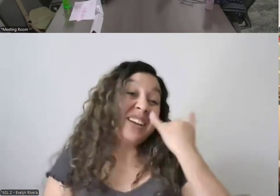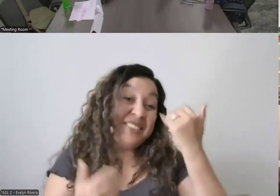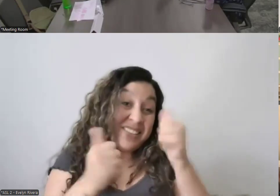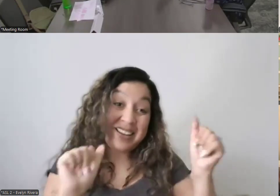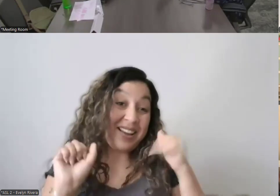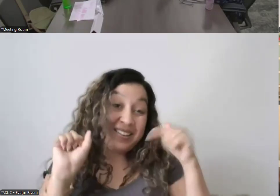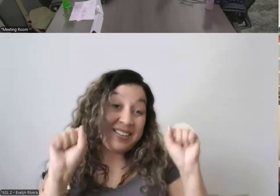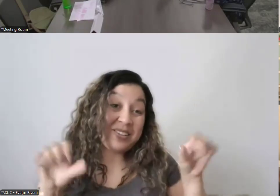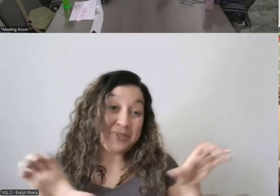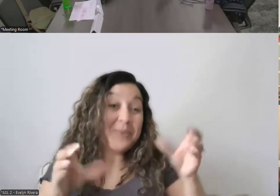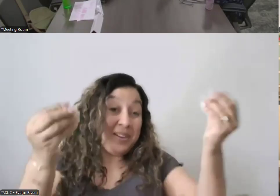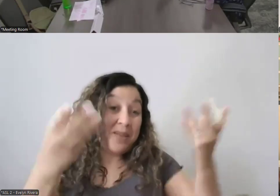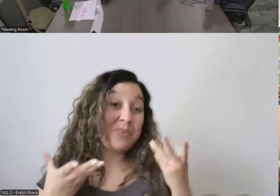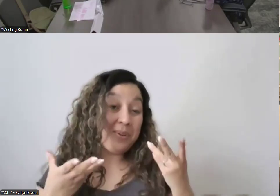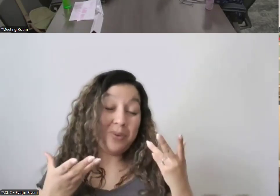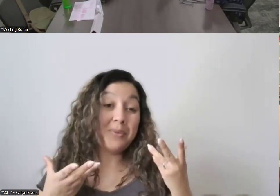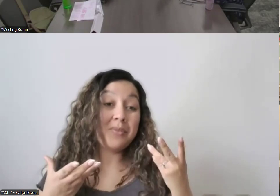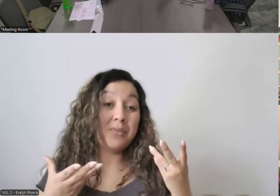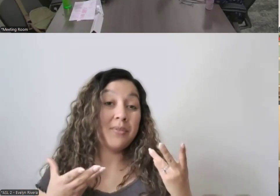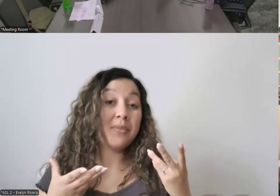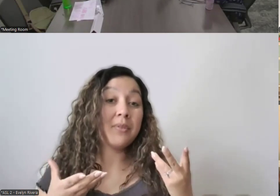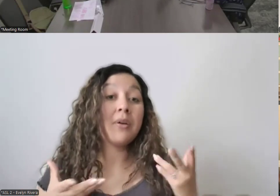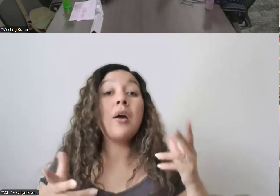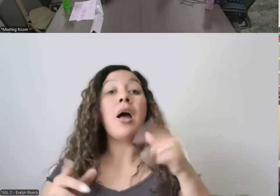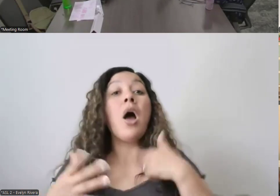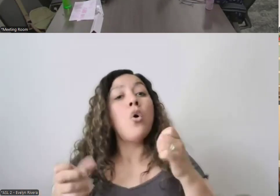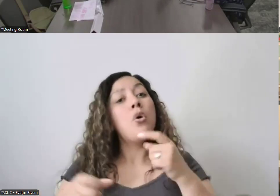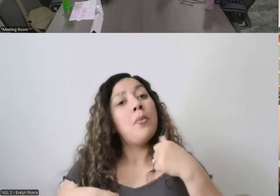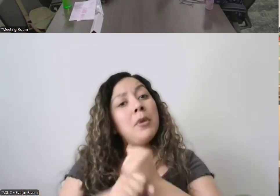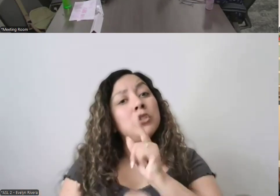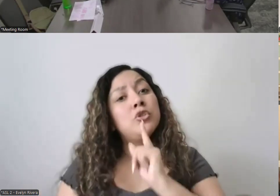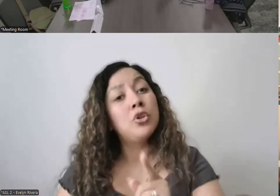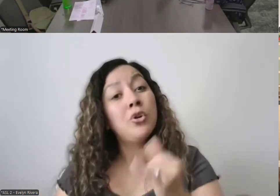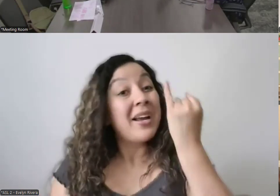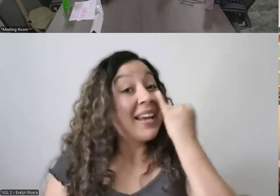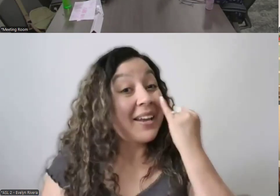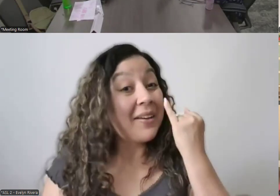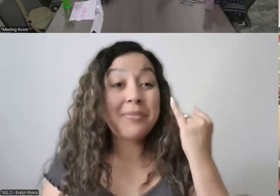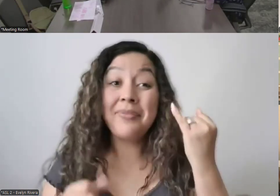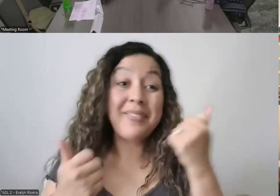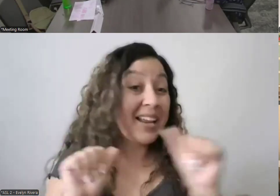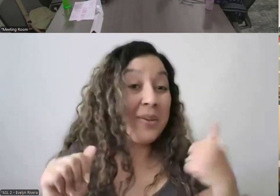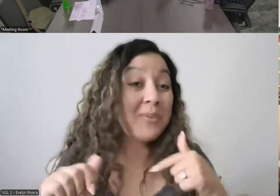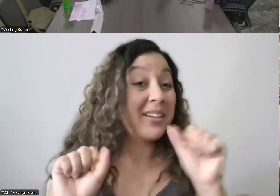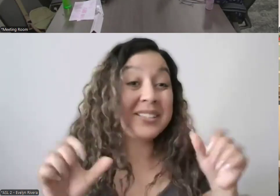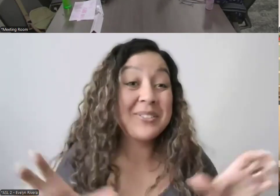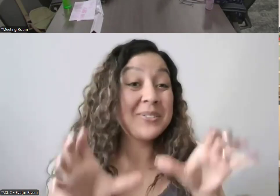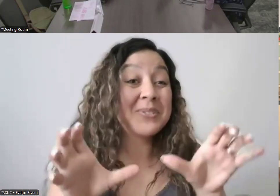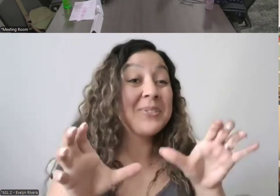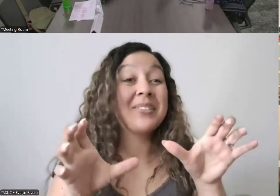know. I think we also want to make sure that we don't create well, if there's anything you can do, we can do, let me know. With